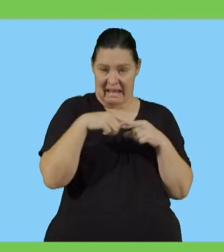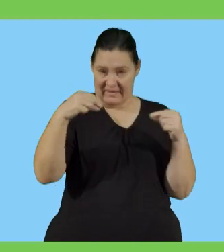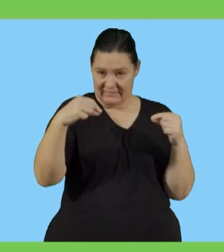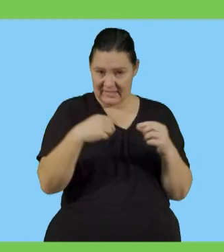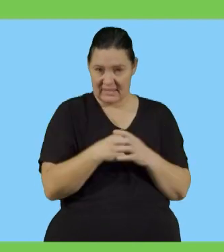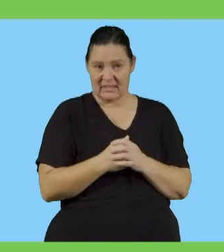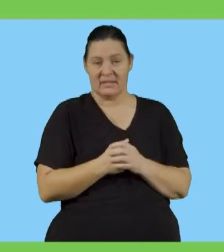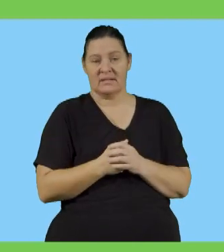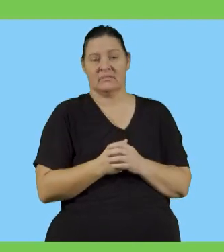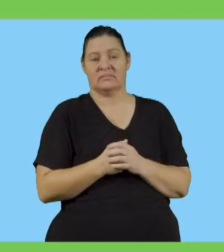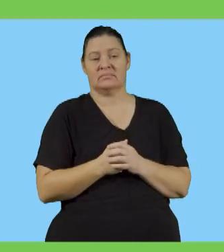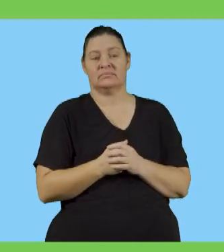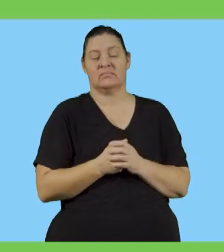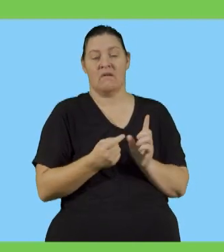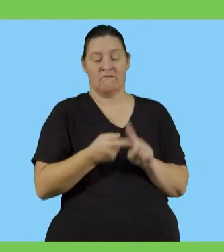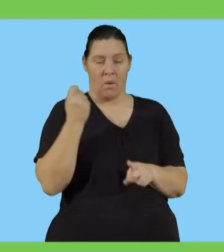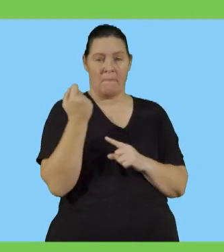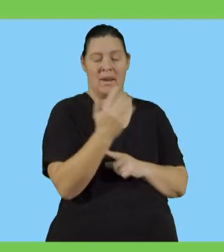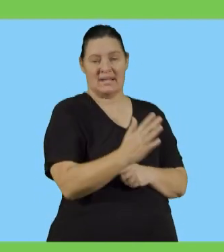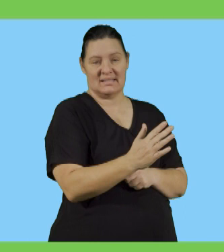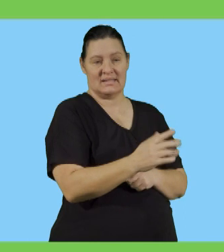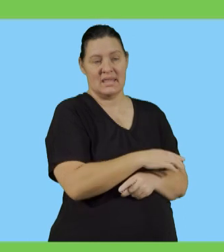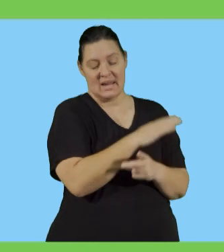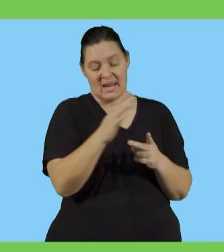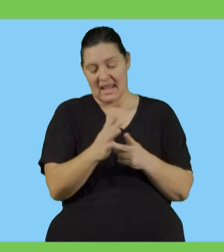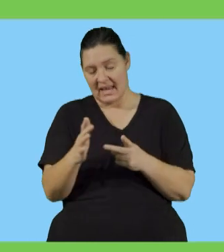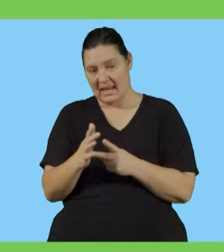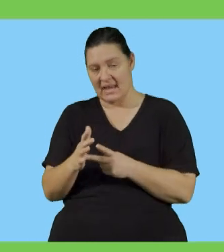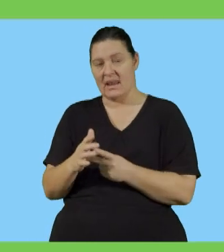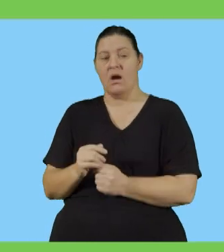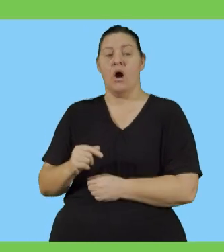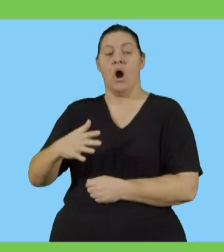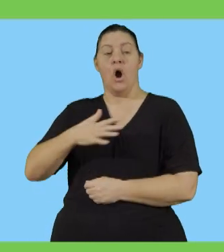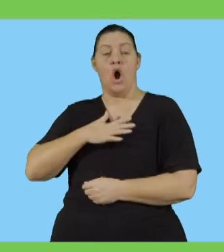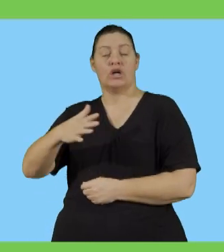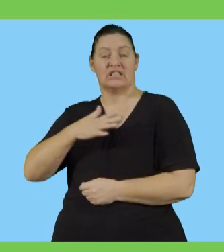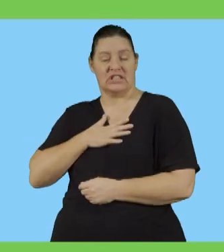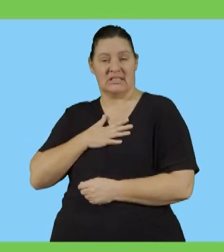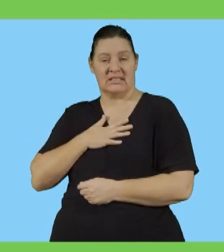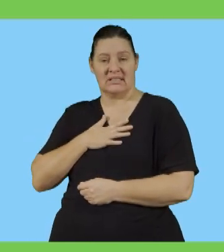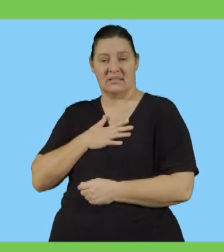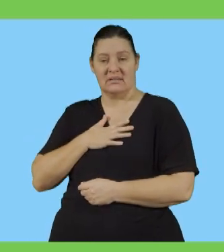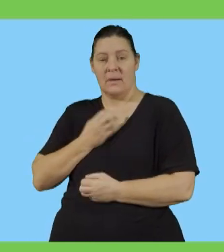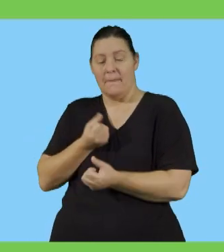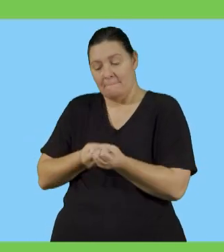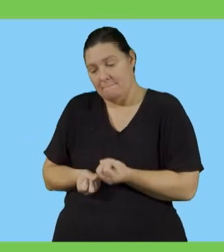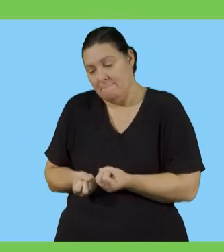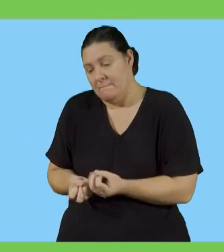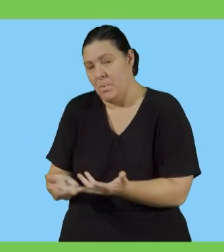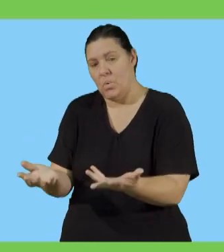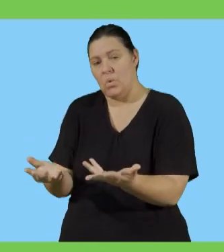the leaves from the plant. And then the next one is oxygen is then released back into